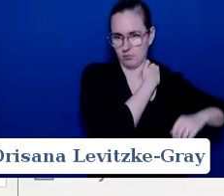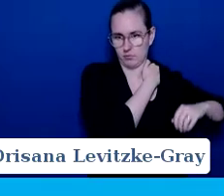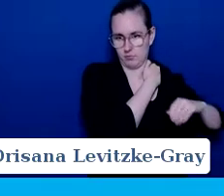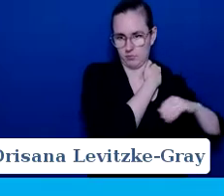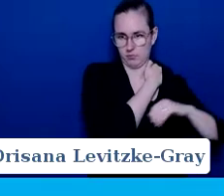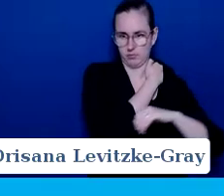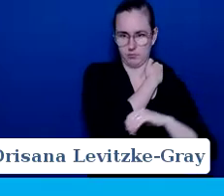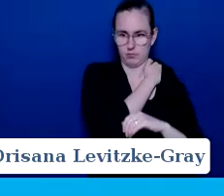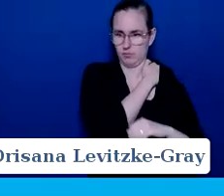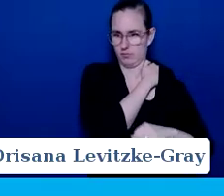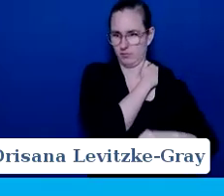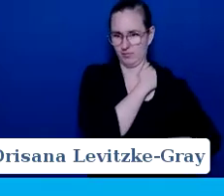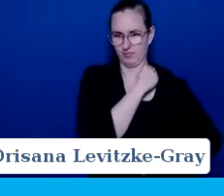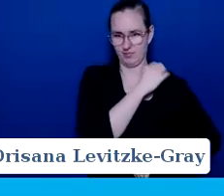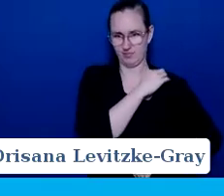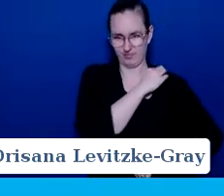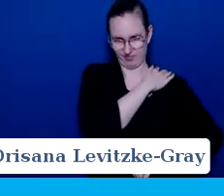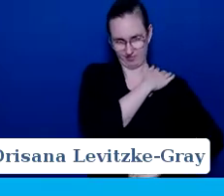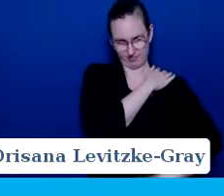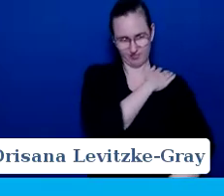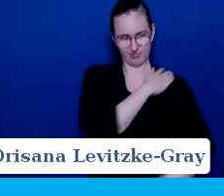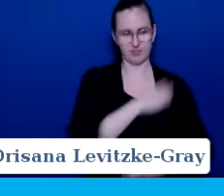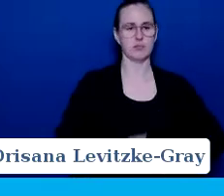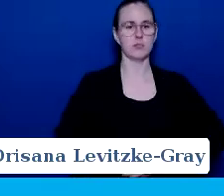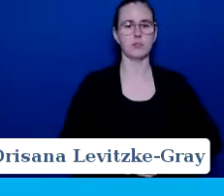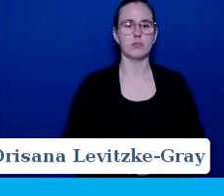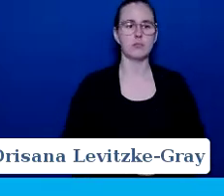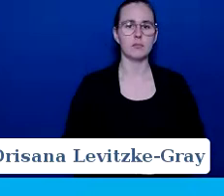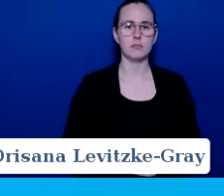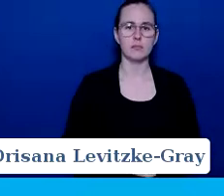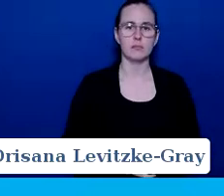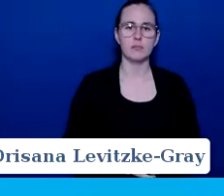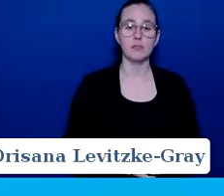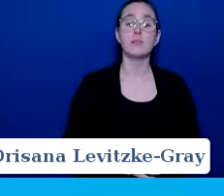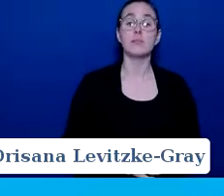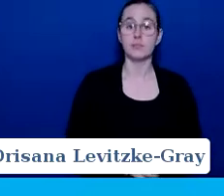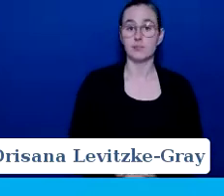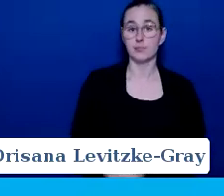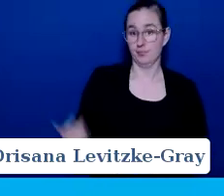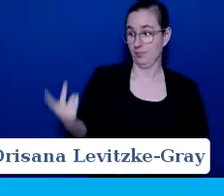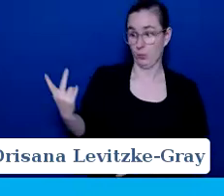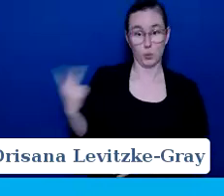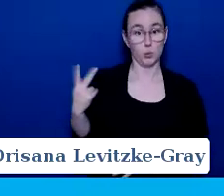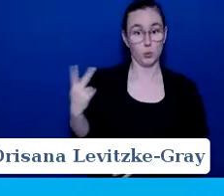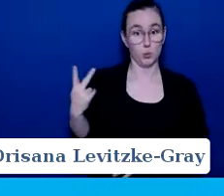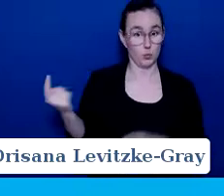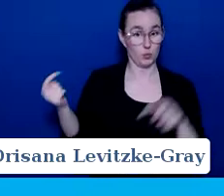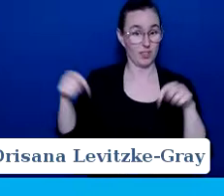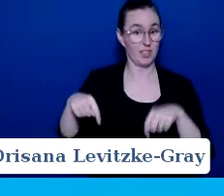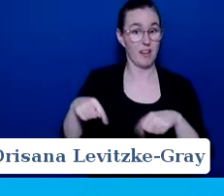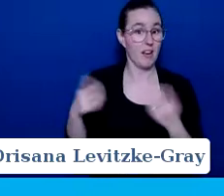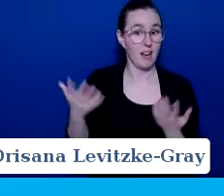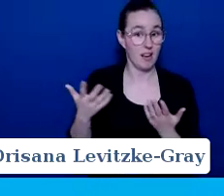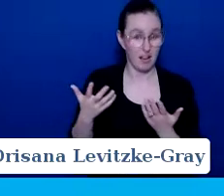So in the meeting are two of us from Armenia working group. I will start the presentation due to